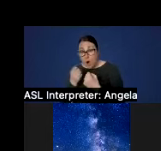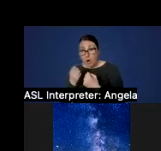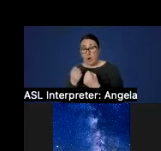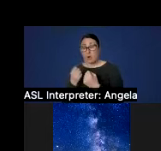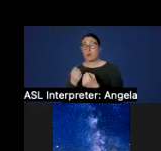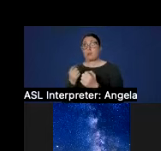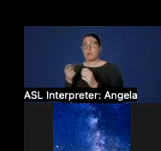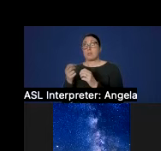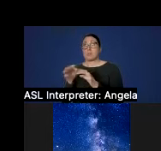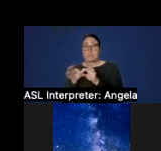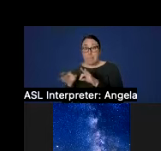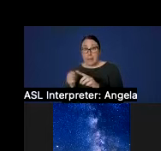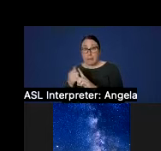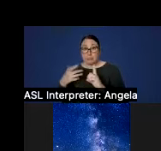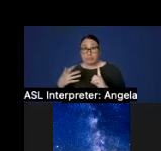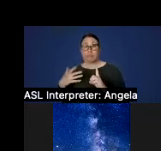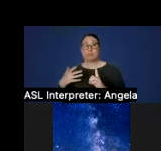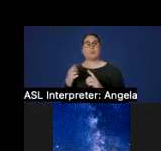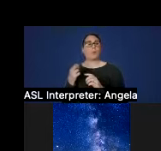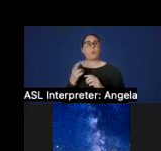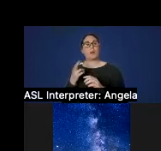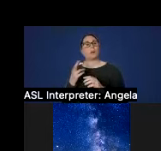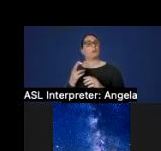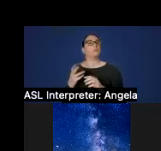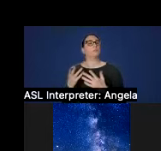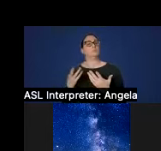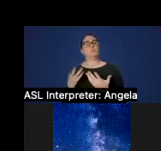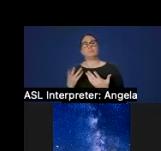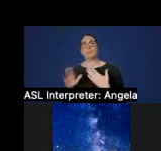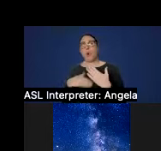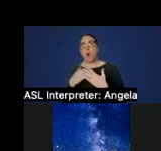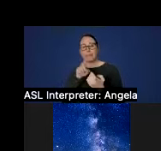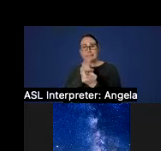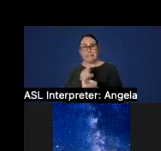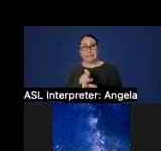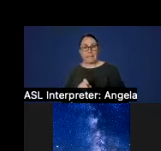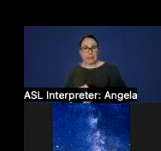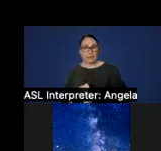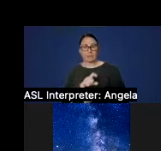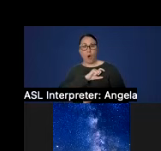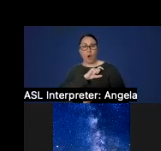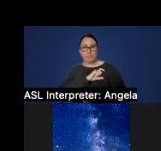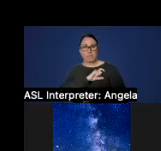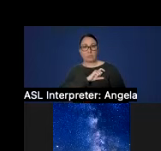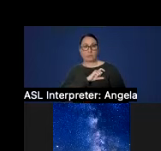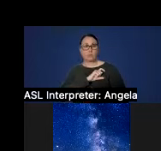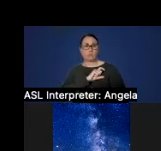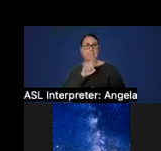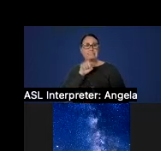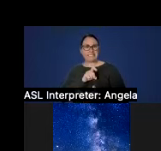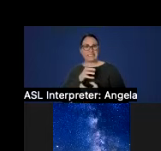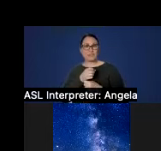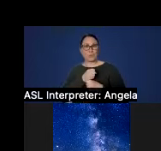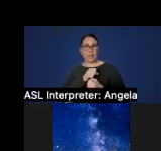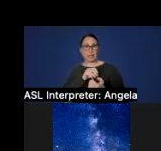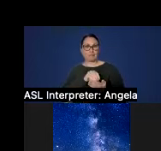addresses of suspects. So it just goes down, like these are all the details that a law enforcement officer needs to get into